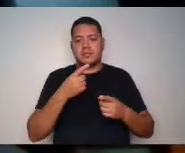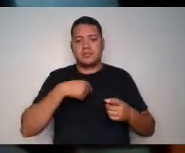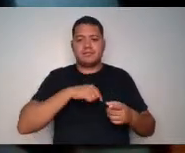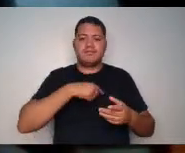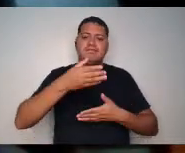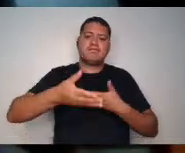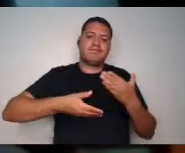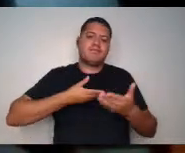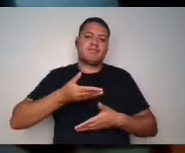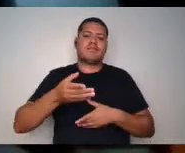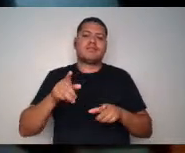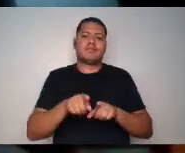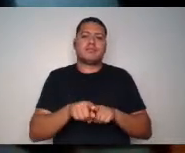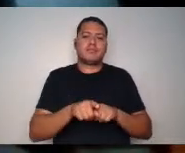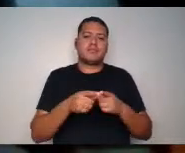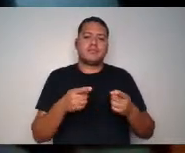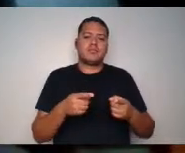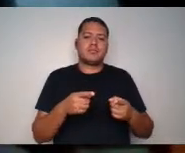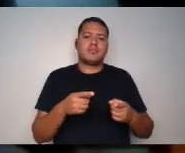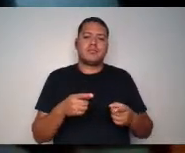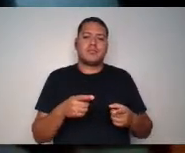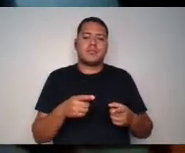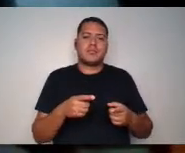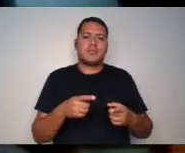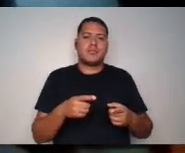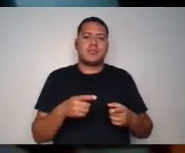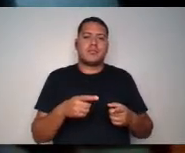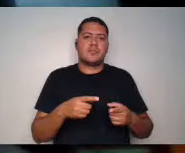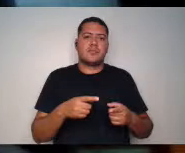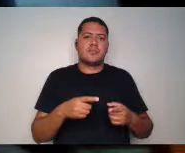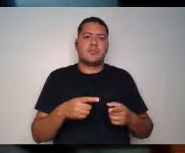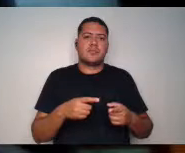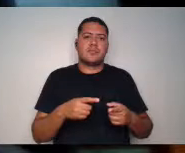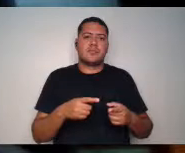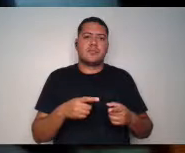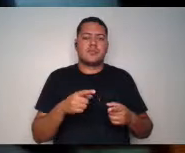So we were in synchrony, and